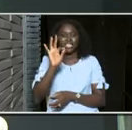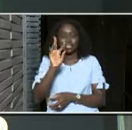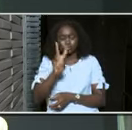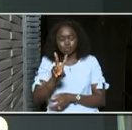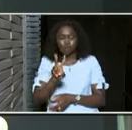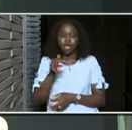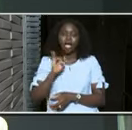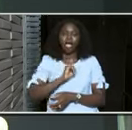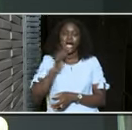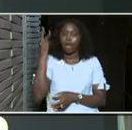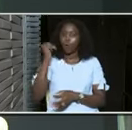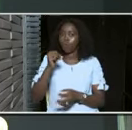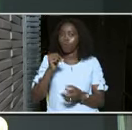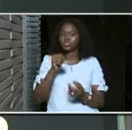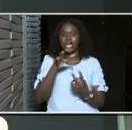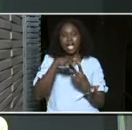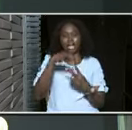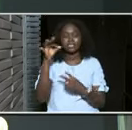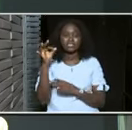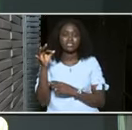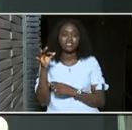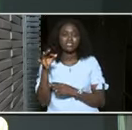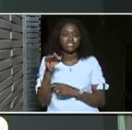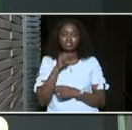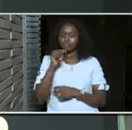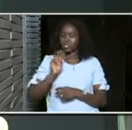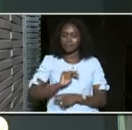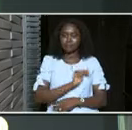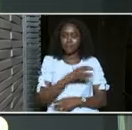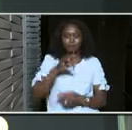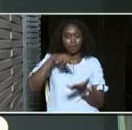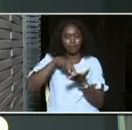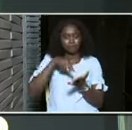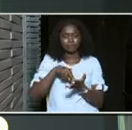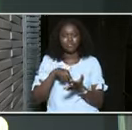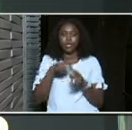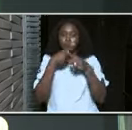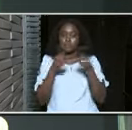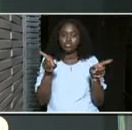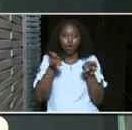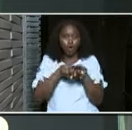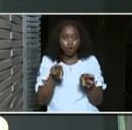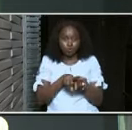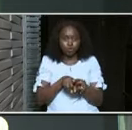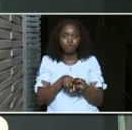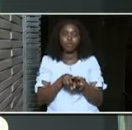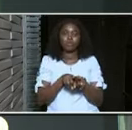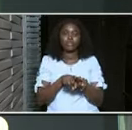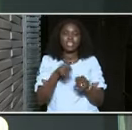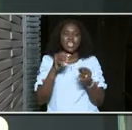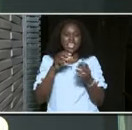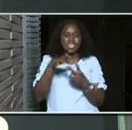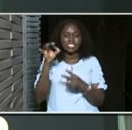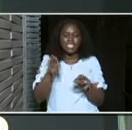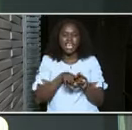1992, I was elected not only a member of the House of Reps, but also elected as Deputy Speaker